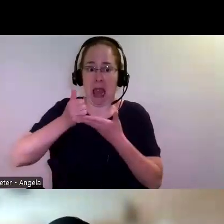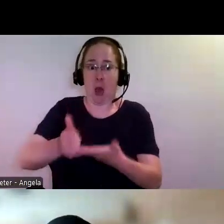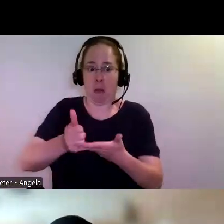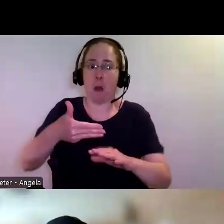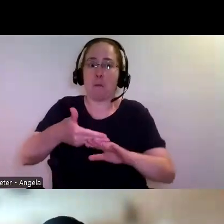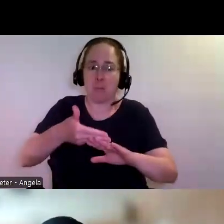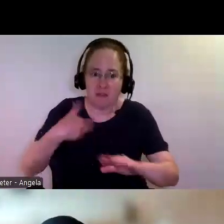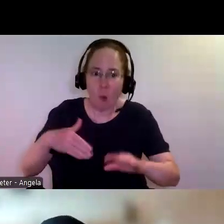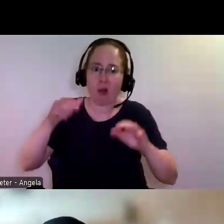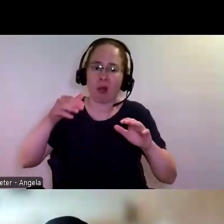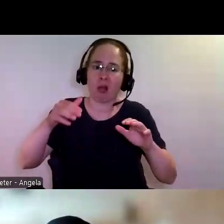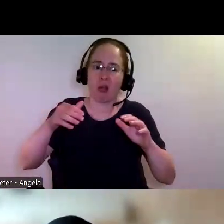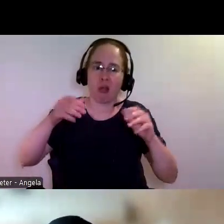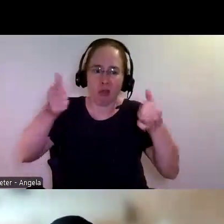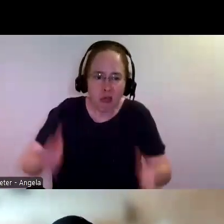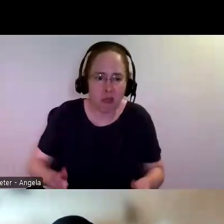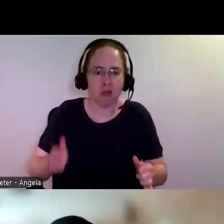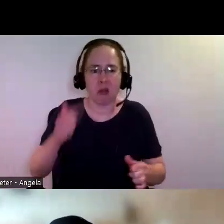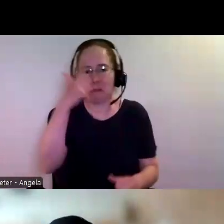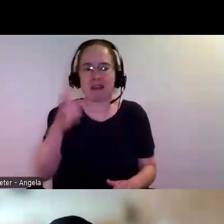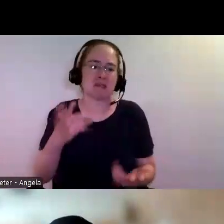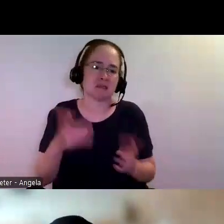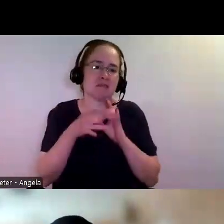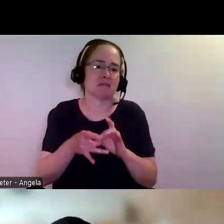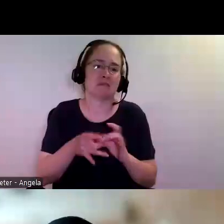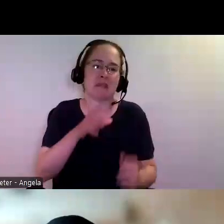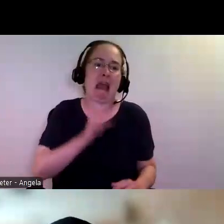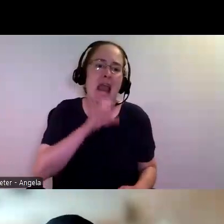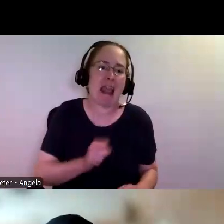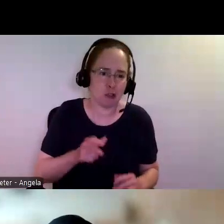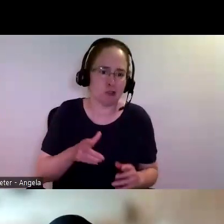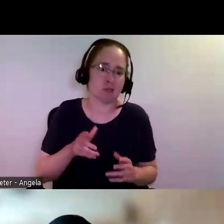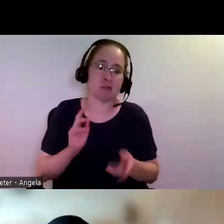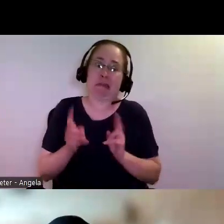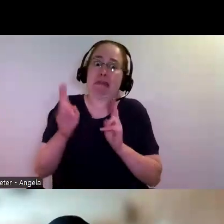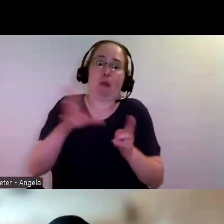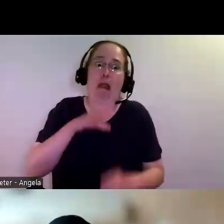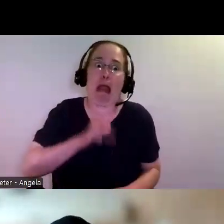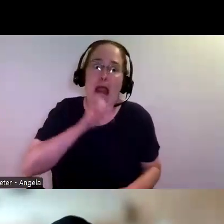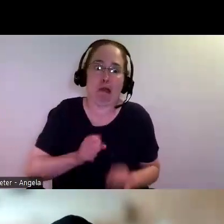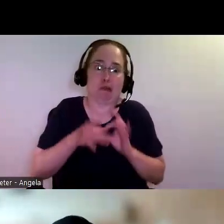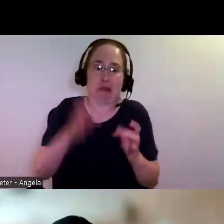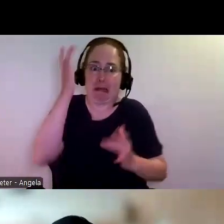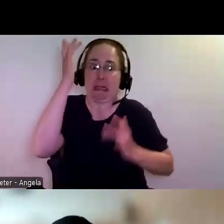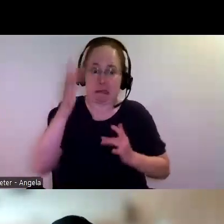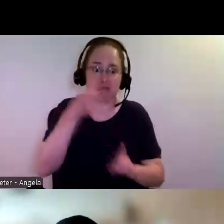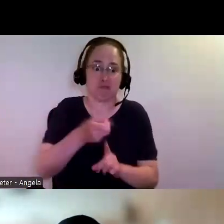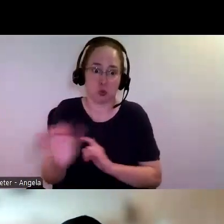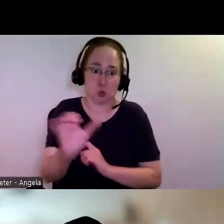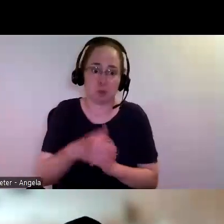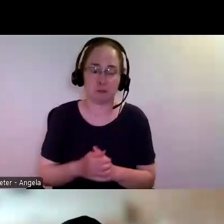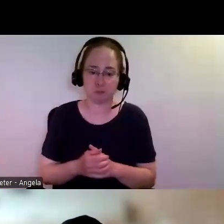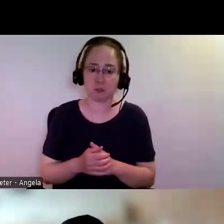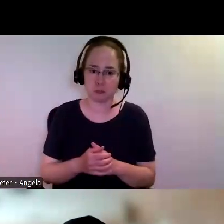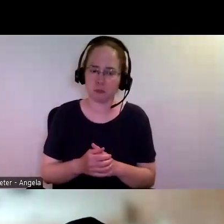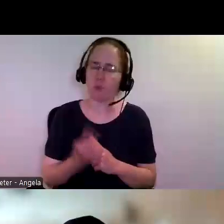their condition deteriorates due to age-related, accelerated age-related illness. And so that's